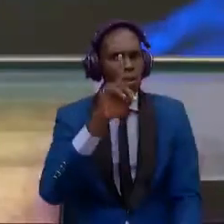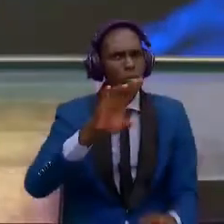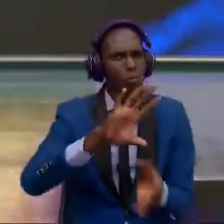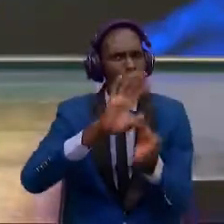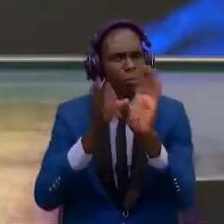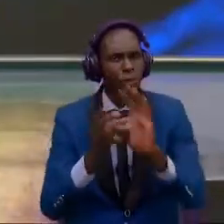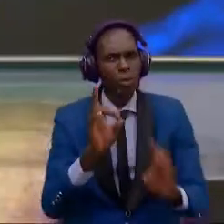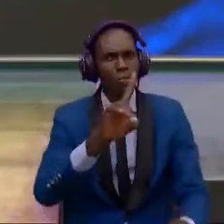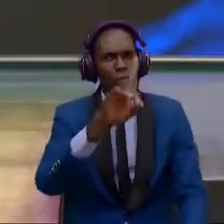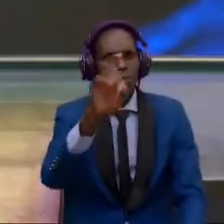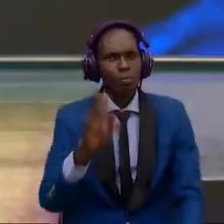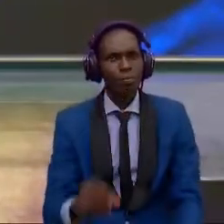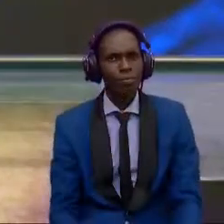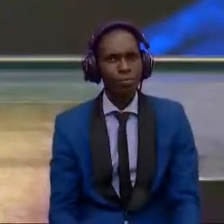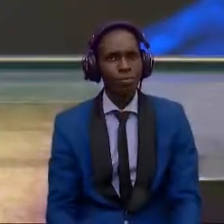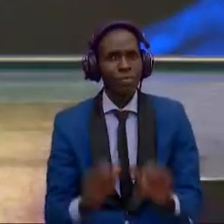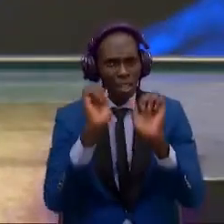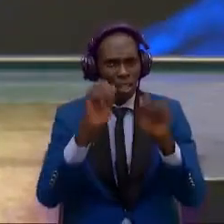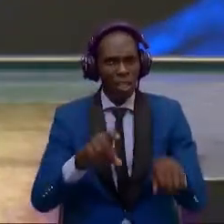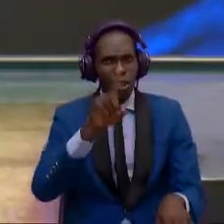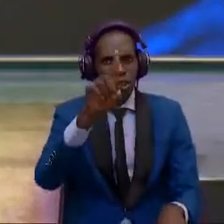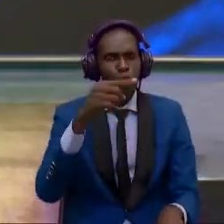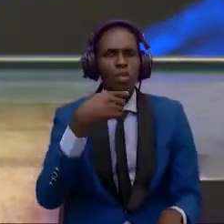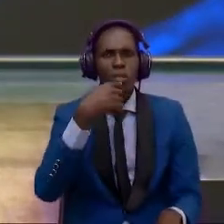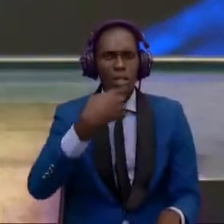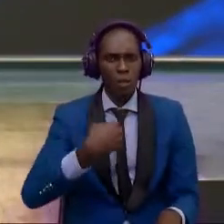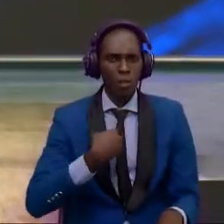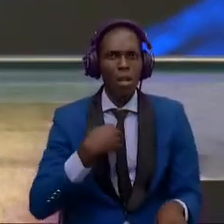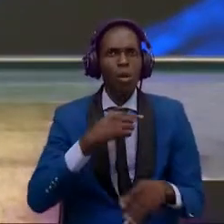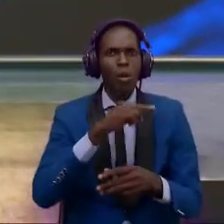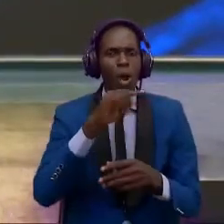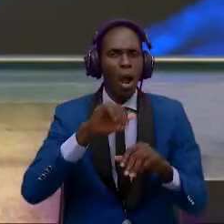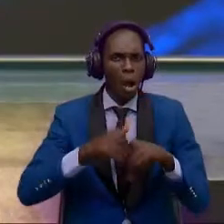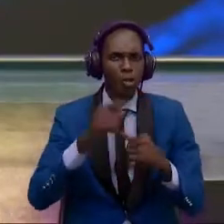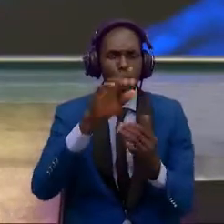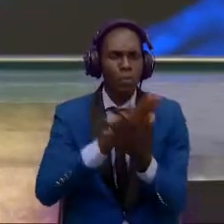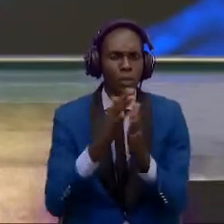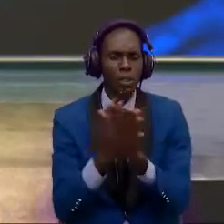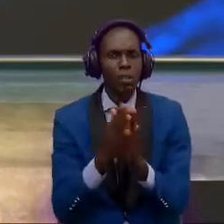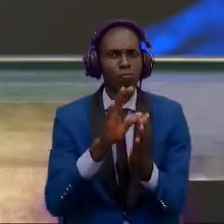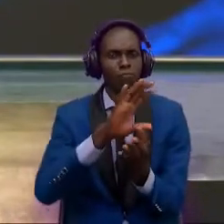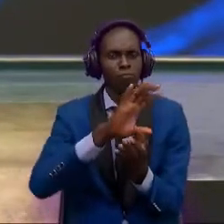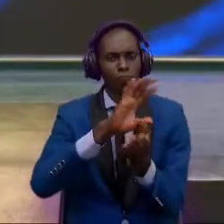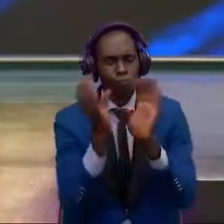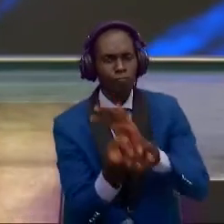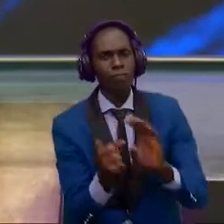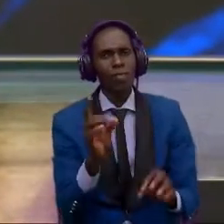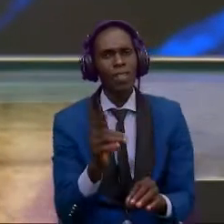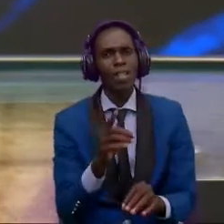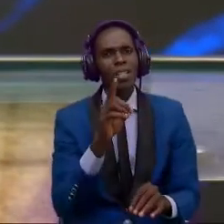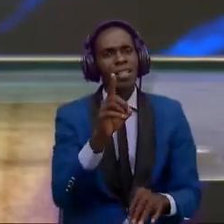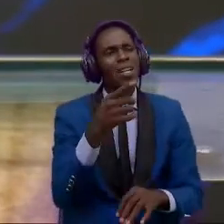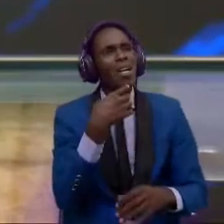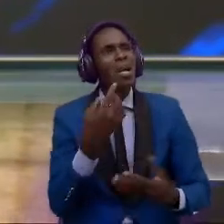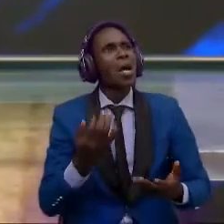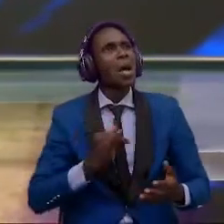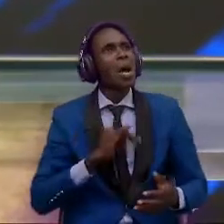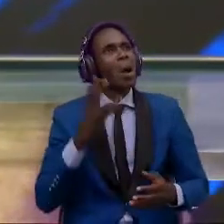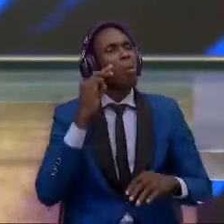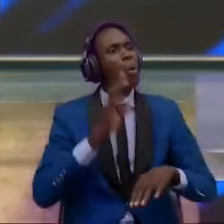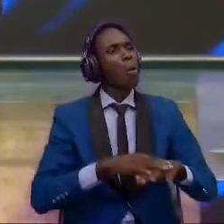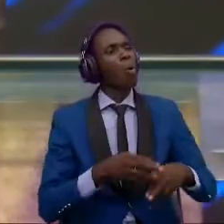converted? Can you tell about that conversion? He always said, I was on my way on the road